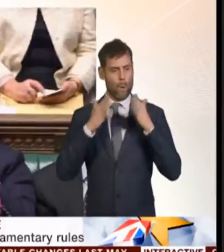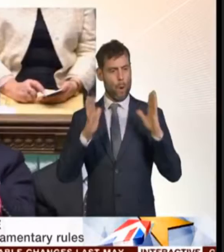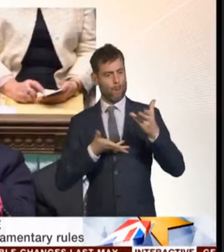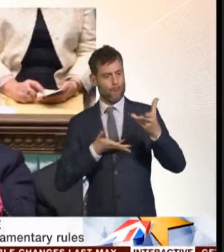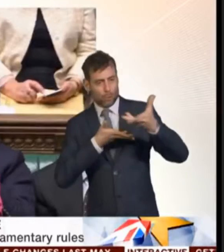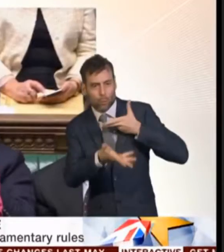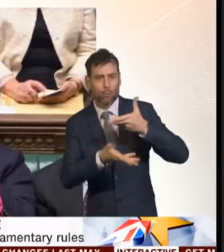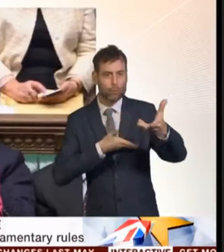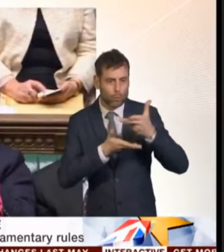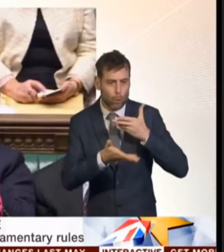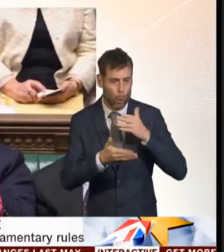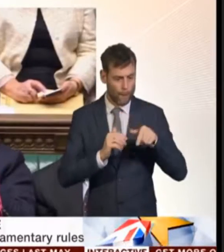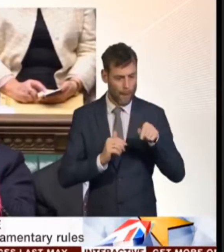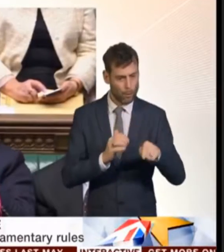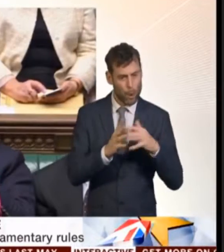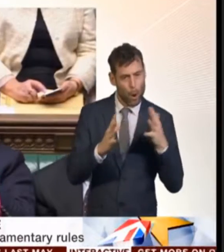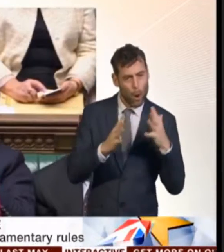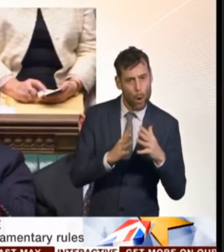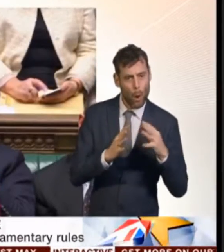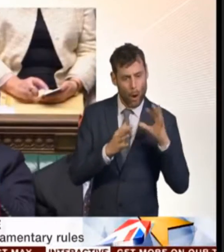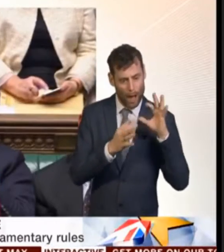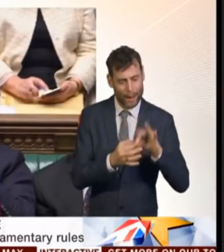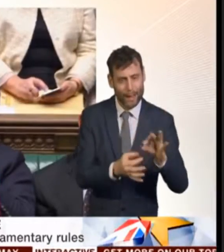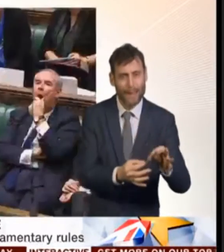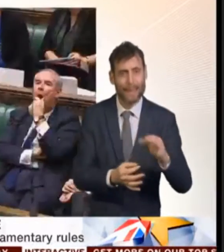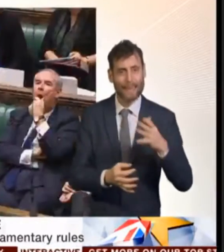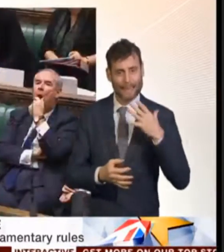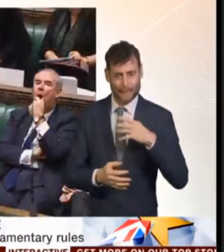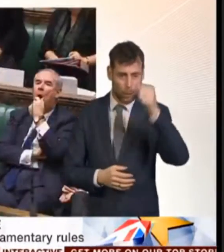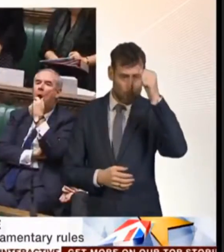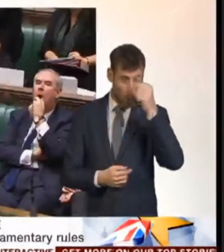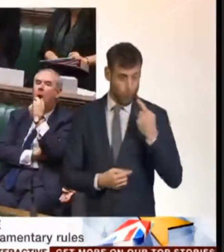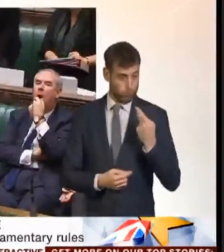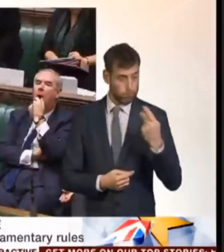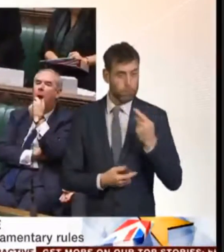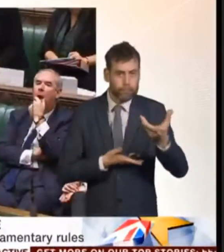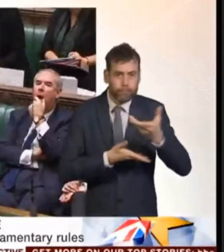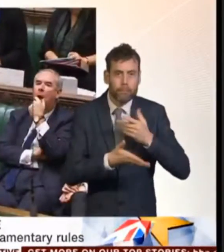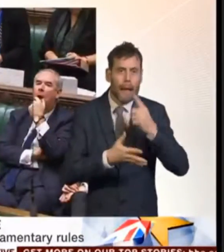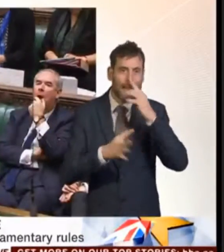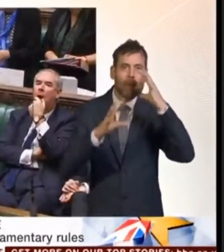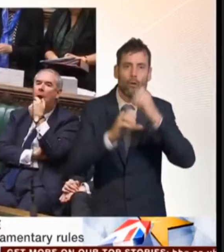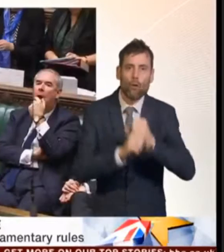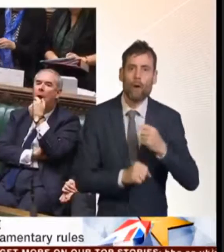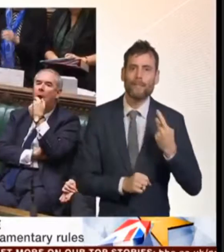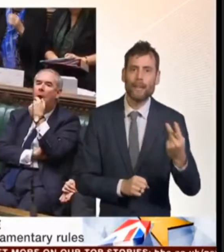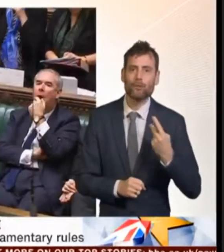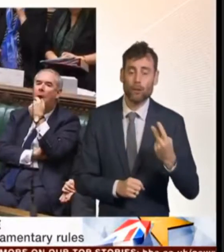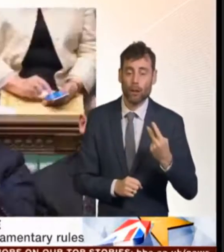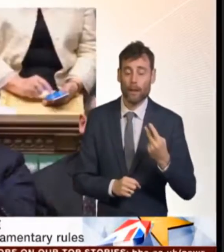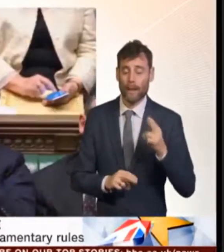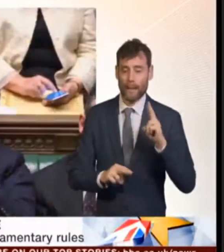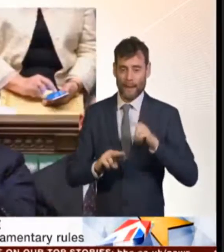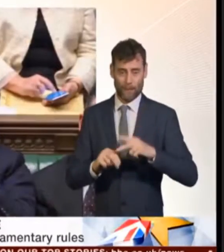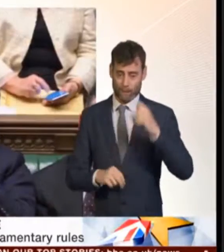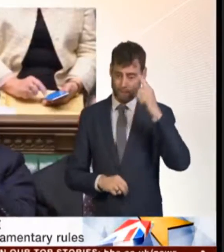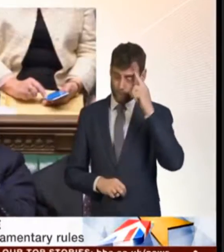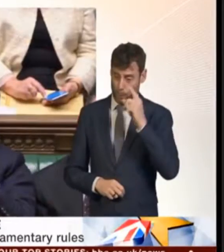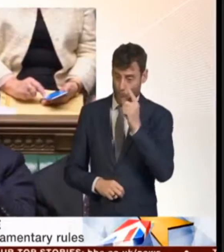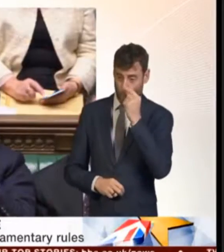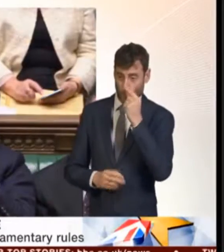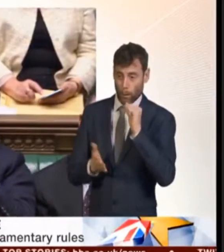officers and government lawyers to provide it. In turn, that would seriously compromise good